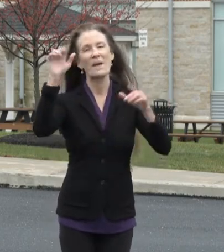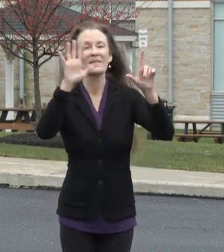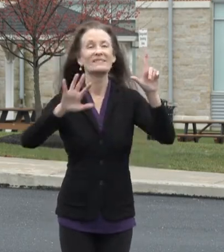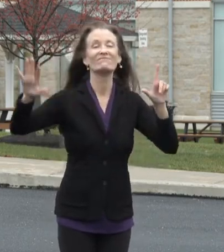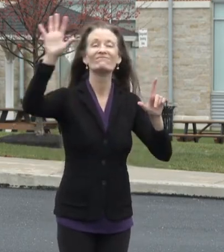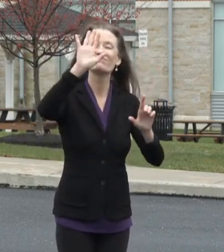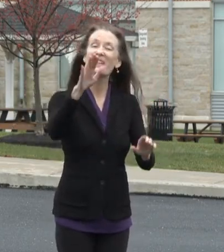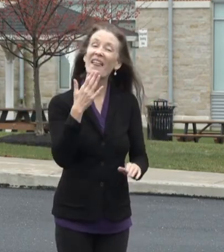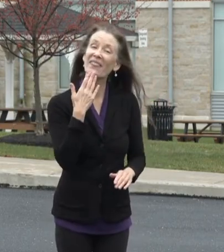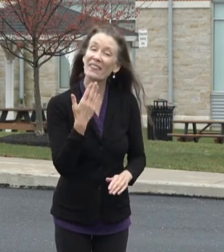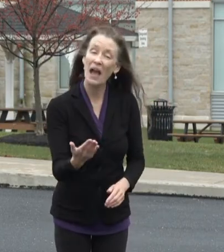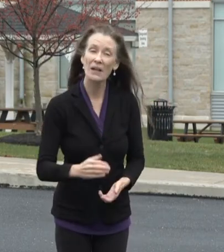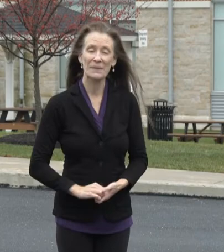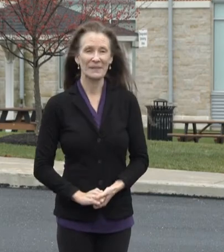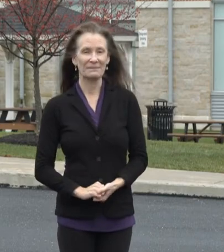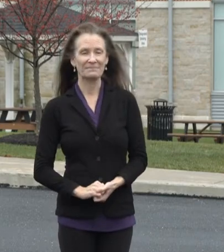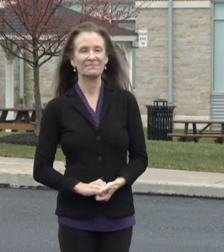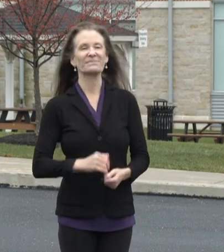to Dr. Levine.